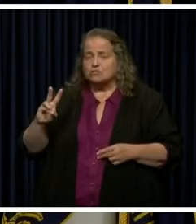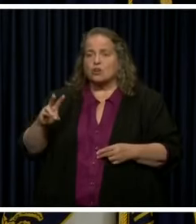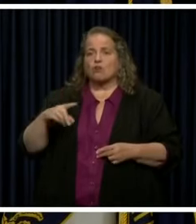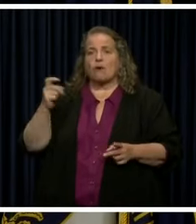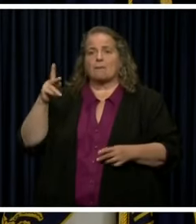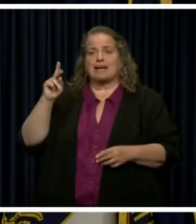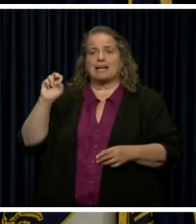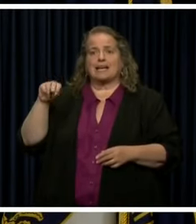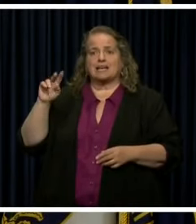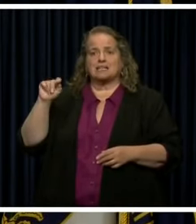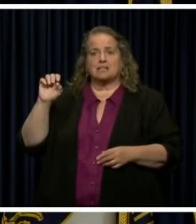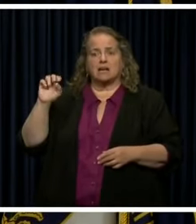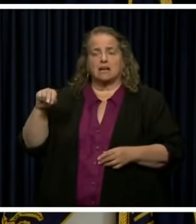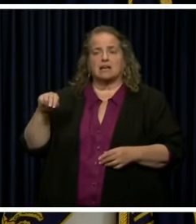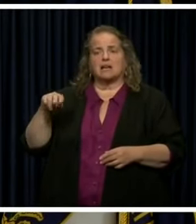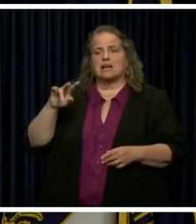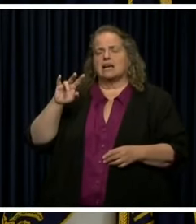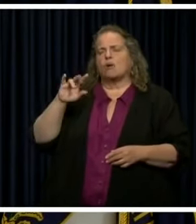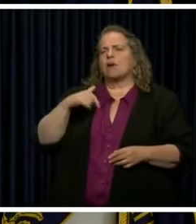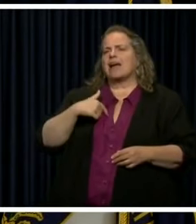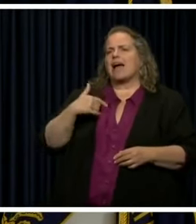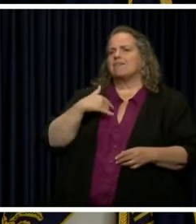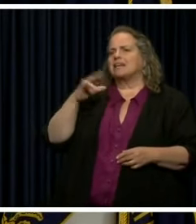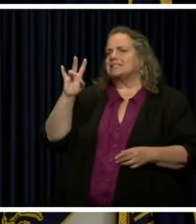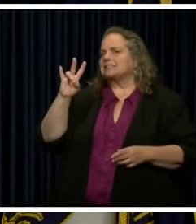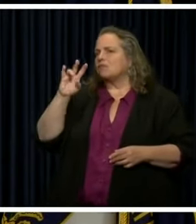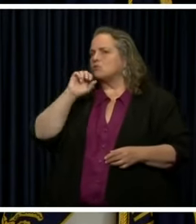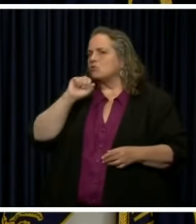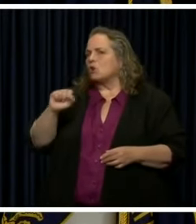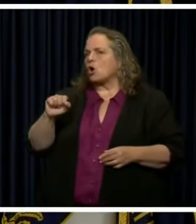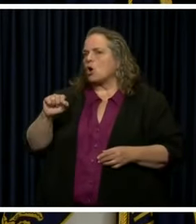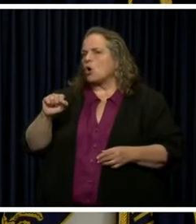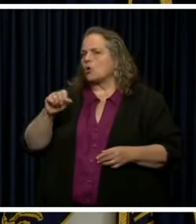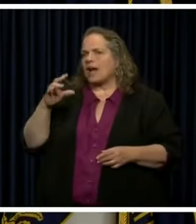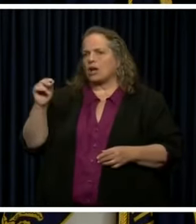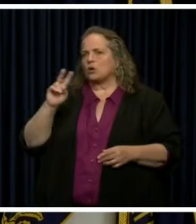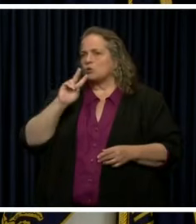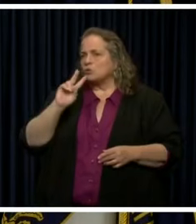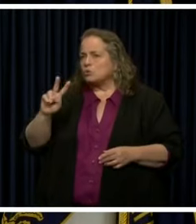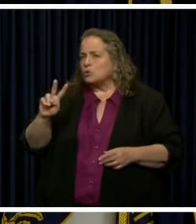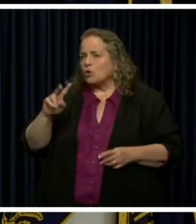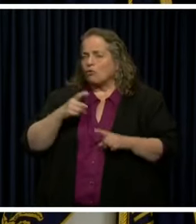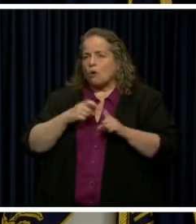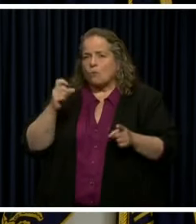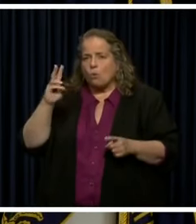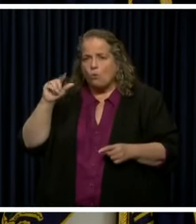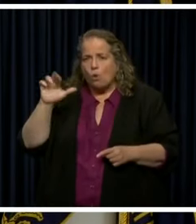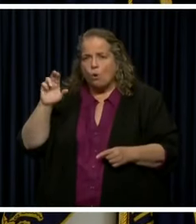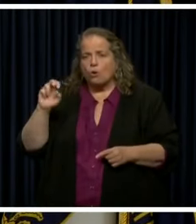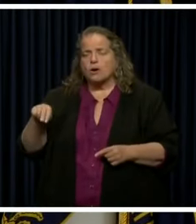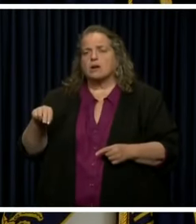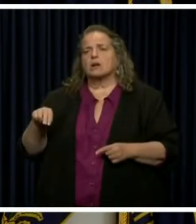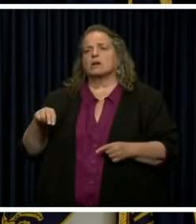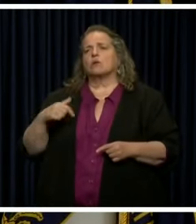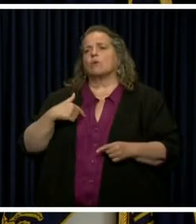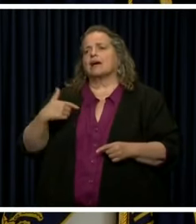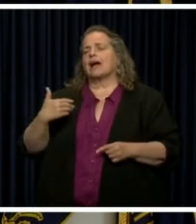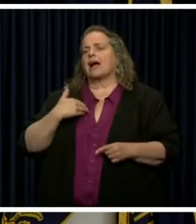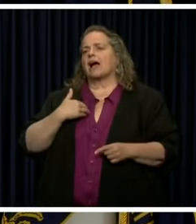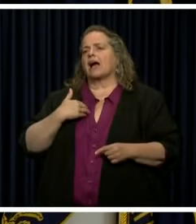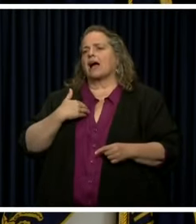from Kenton. We have a 7-year-old and a 2-year-old from Warren. We have